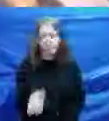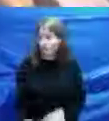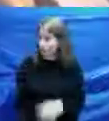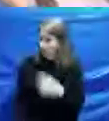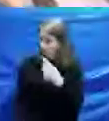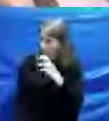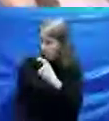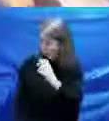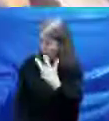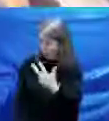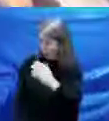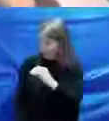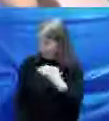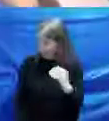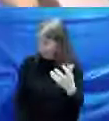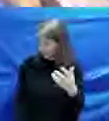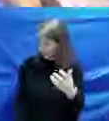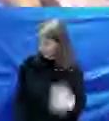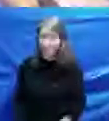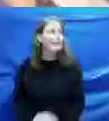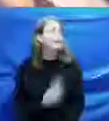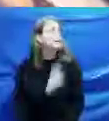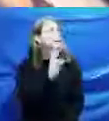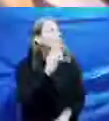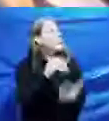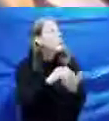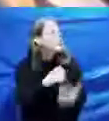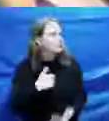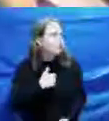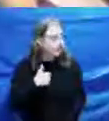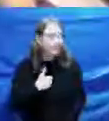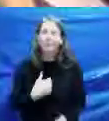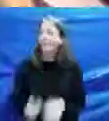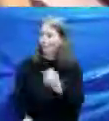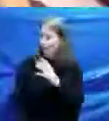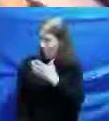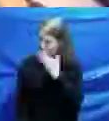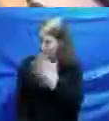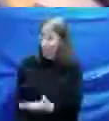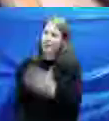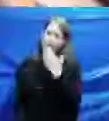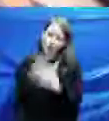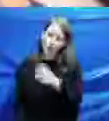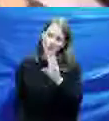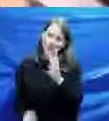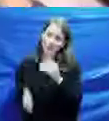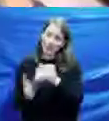it going to be? I mean, 6,000. 6,000. Excellent job. But just 6,000 centimeters by themselves?